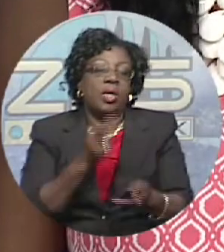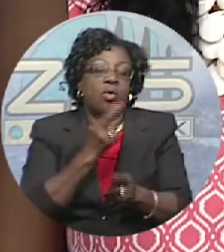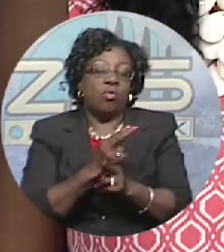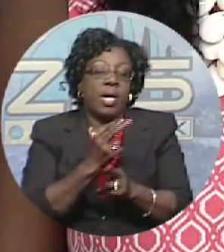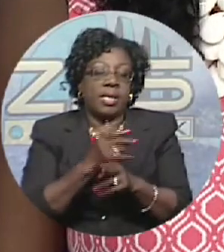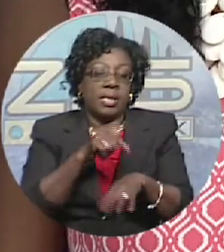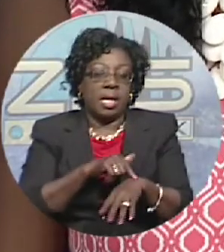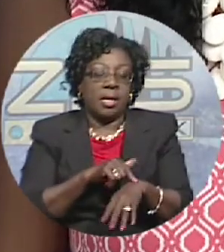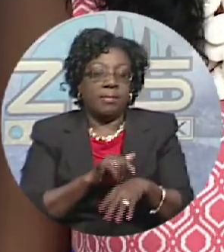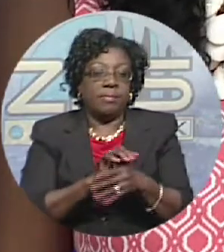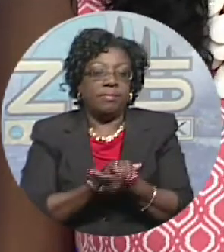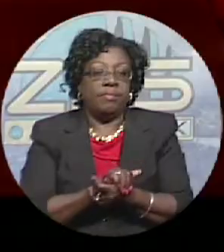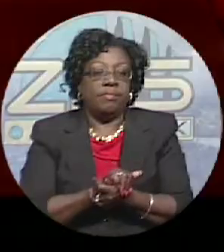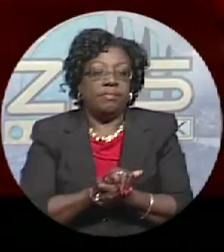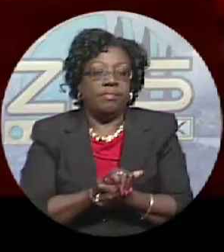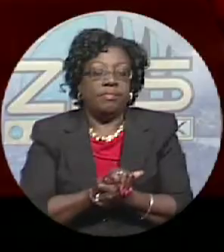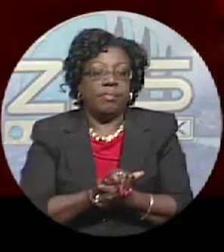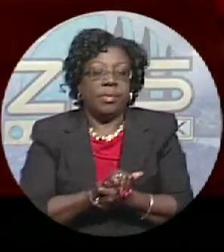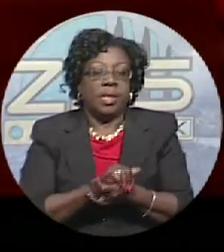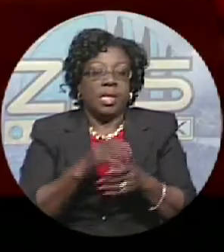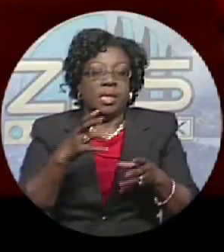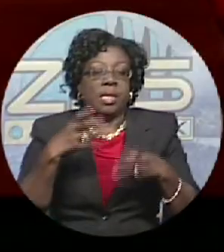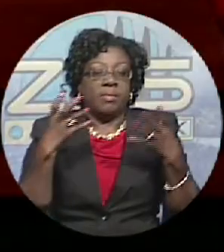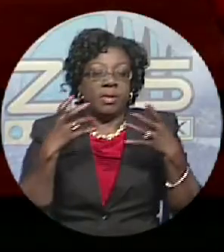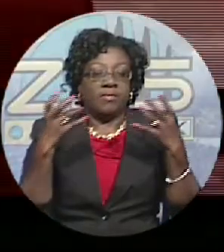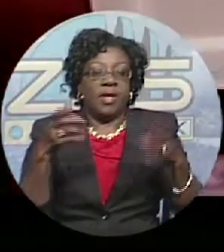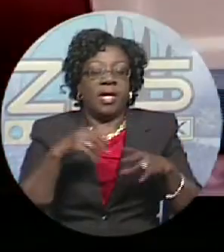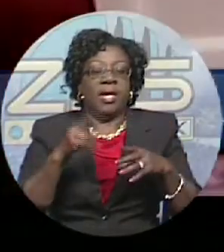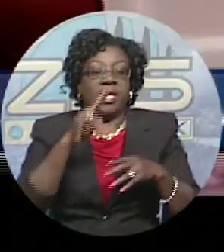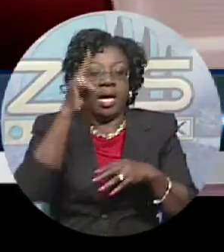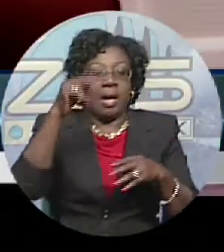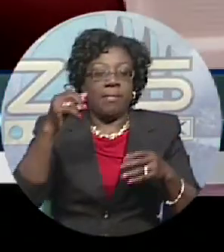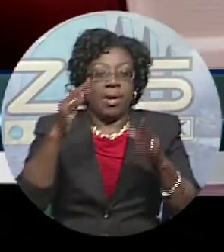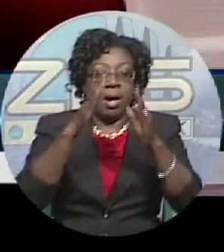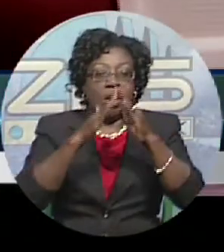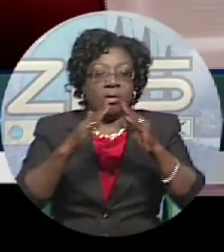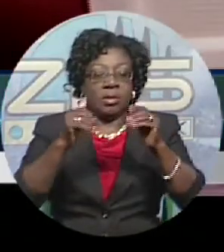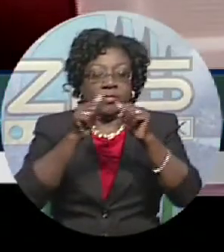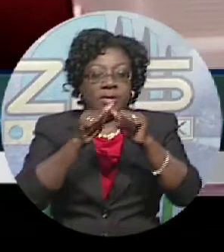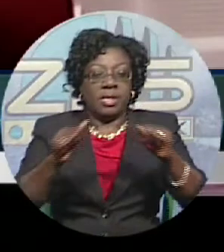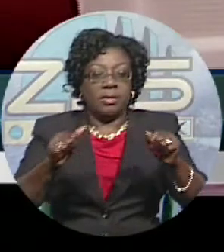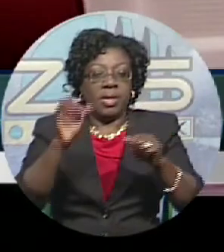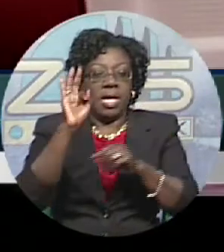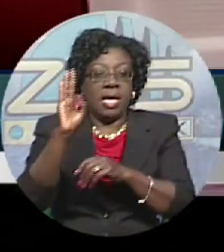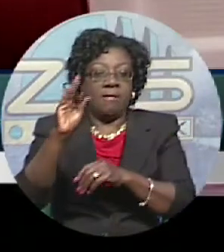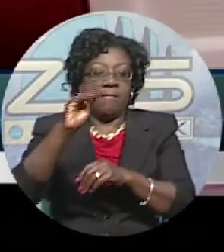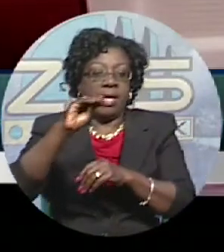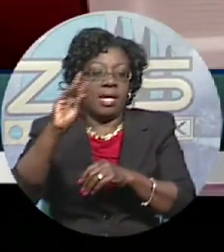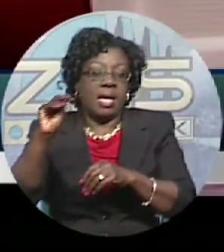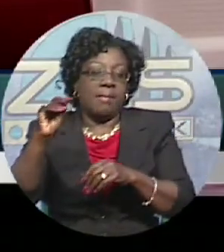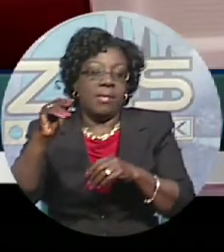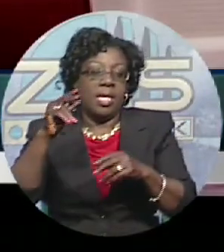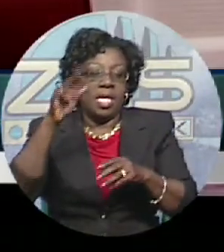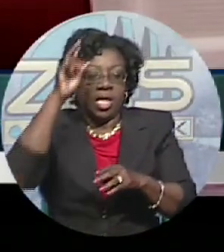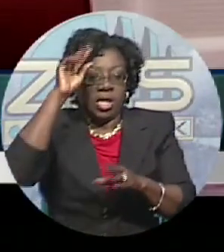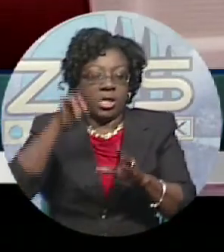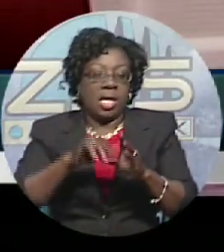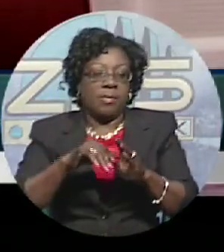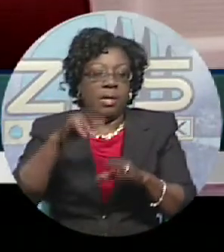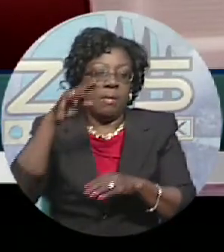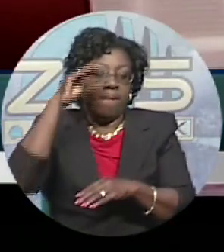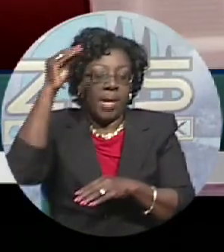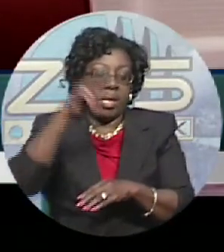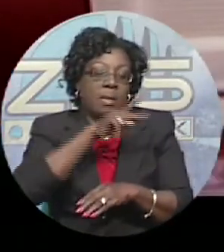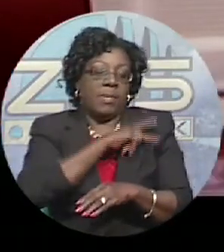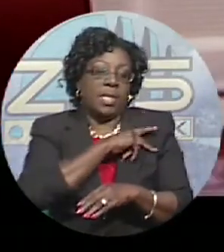the defense. Tempers flared in the upper chamber Thursday after FNM Chairman Senator Michael Pintard took the government